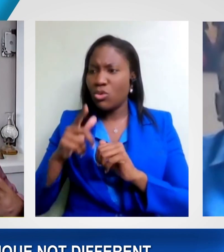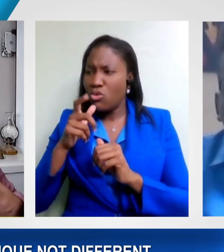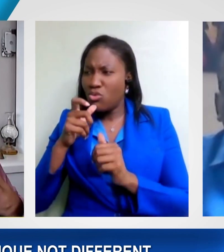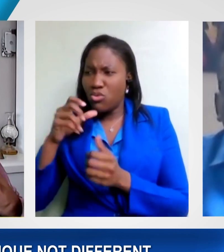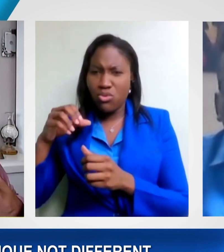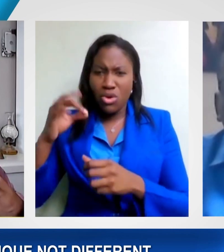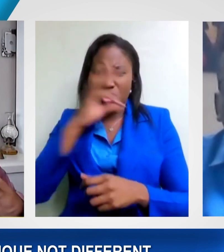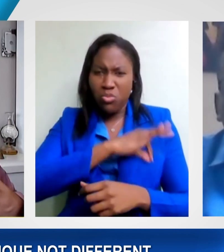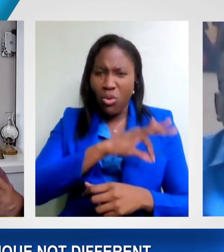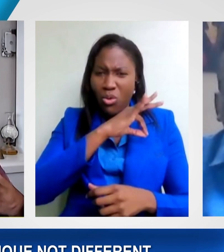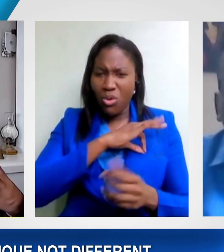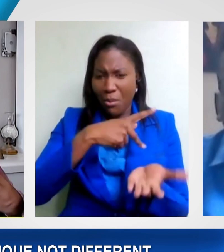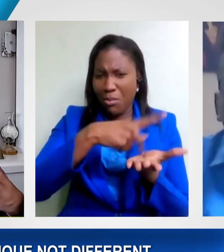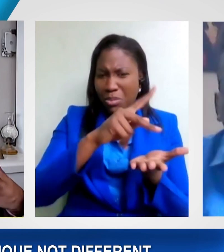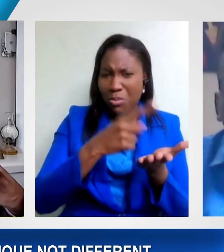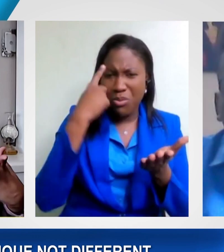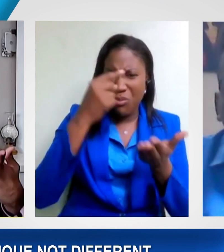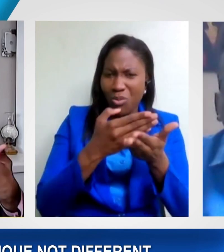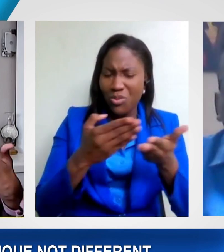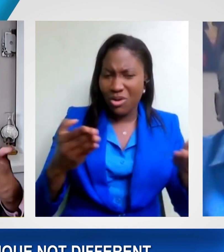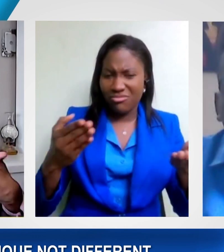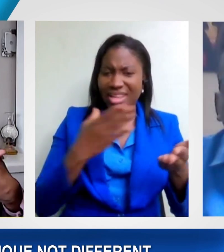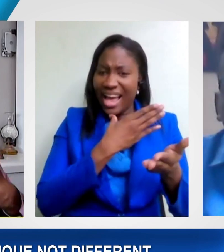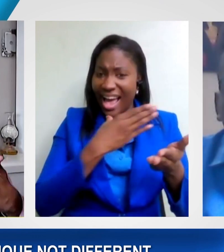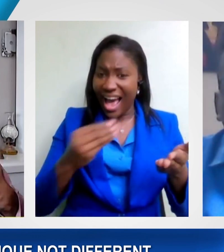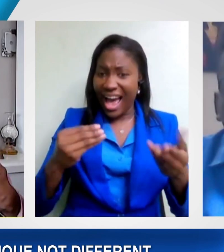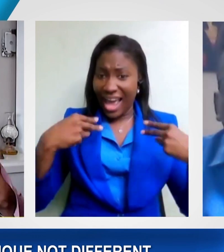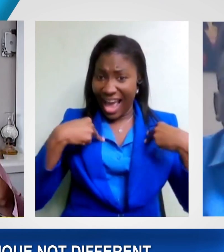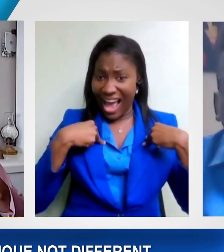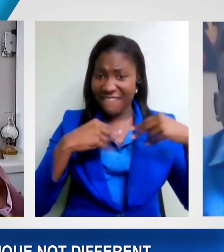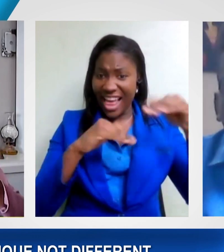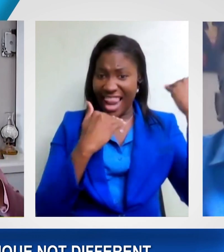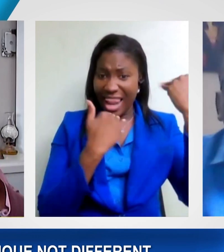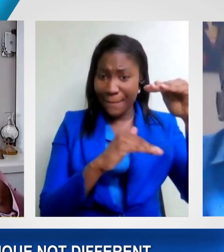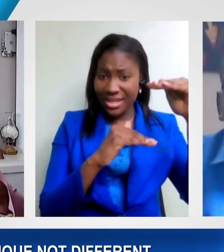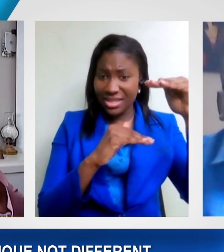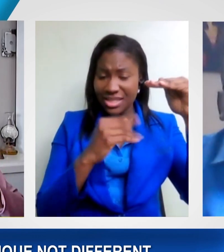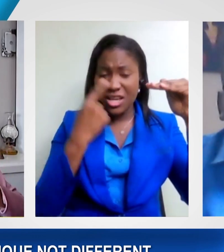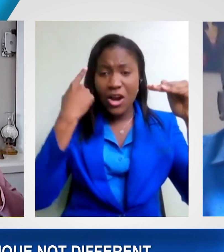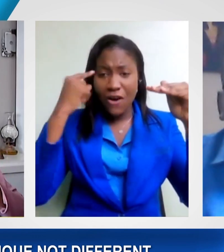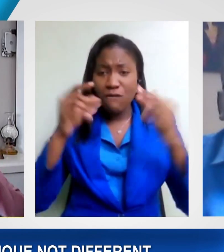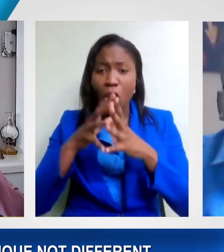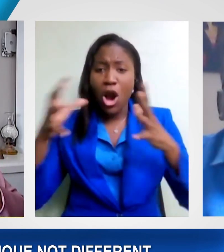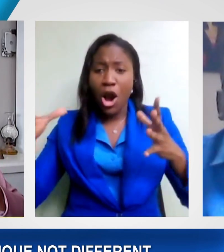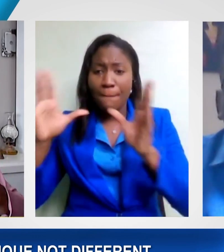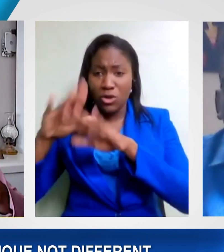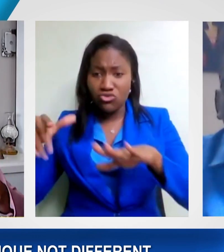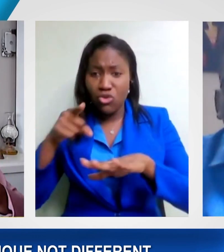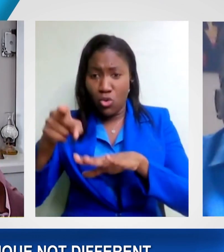persons that is there is a limit in terms of intake per cycle?